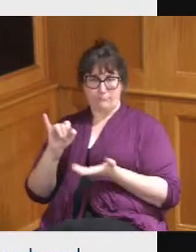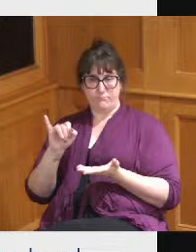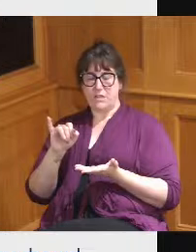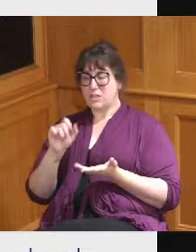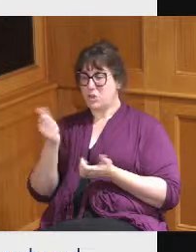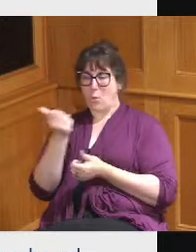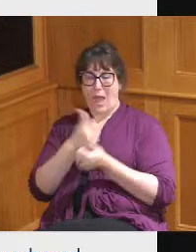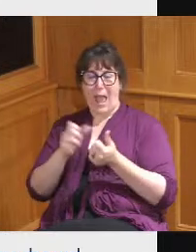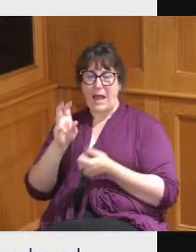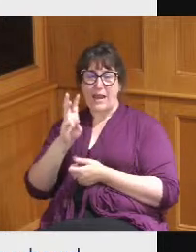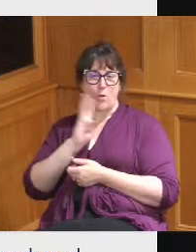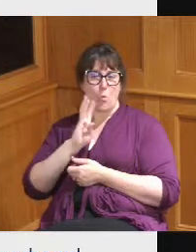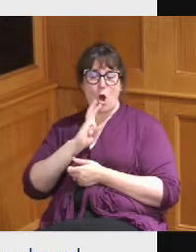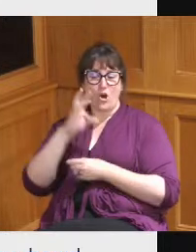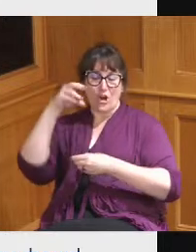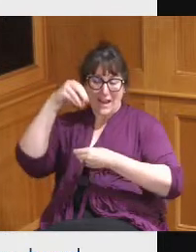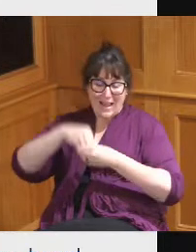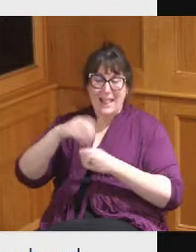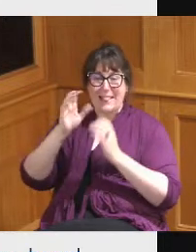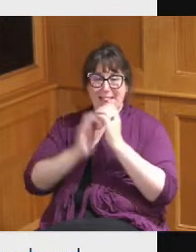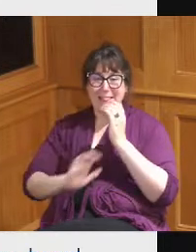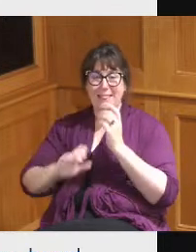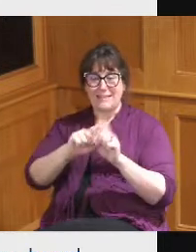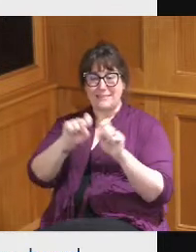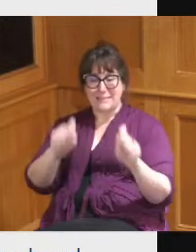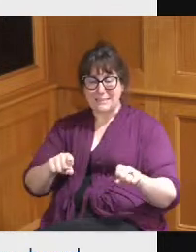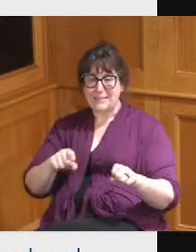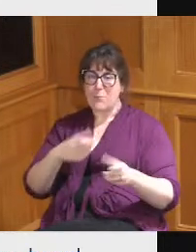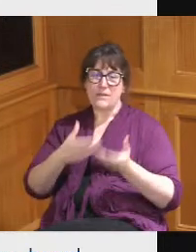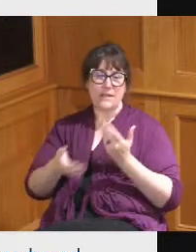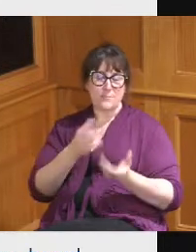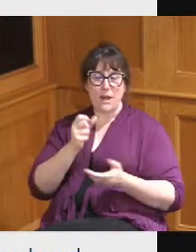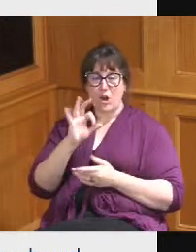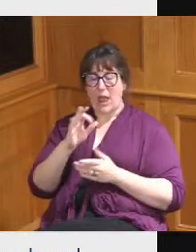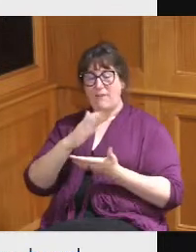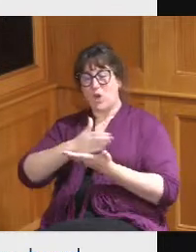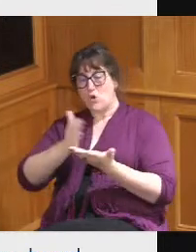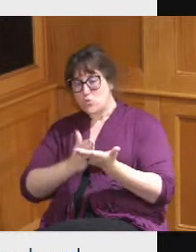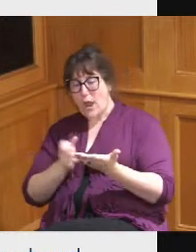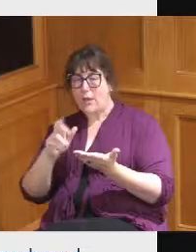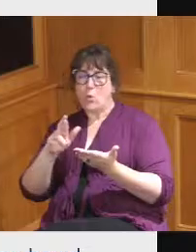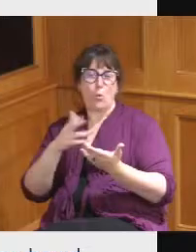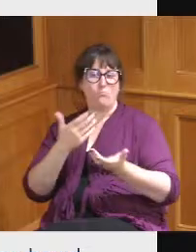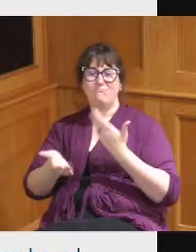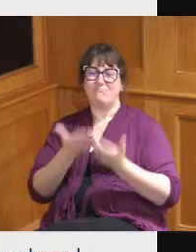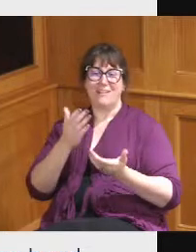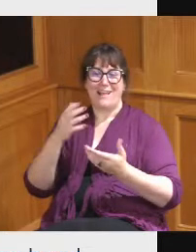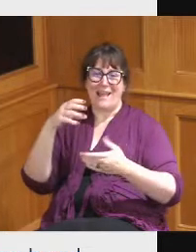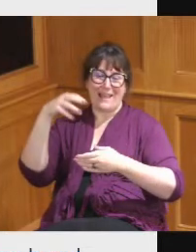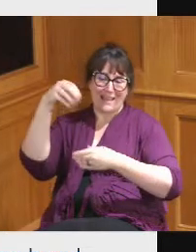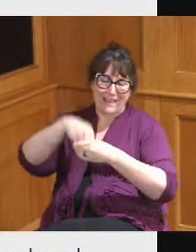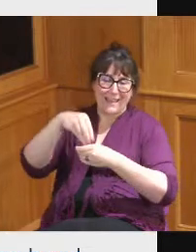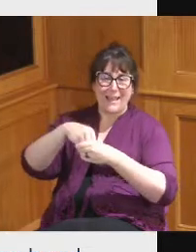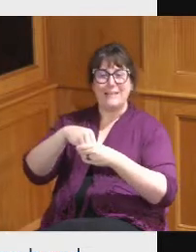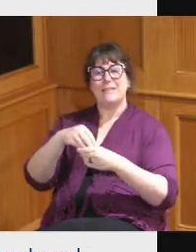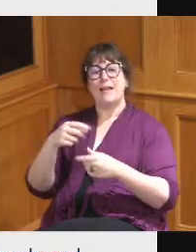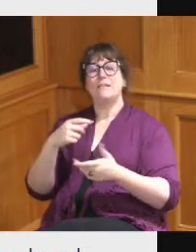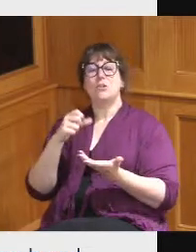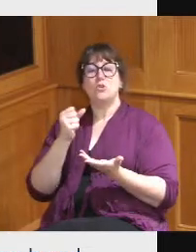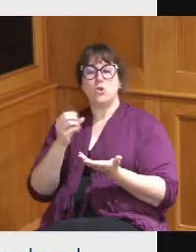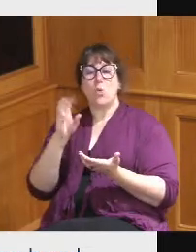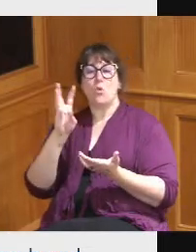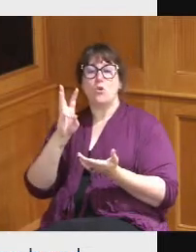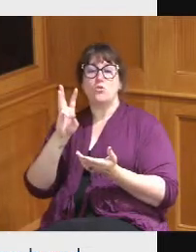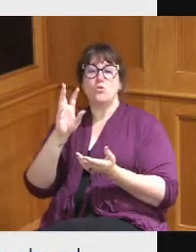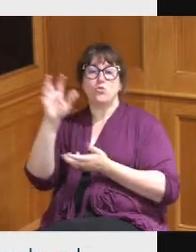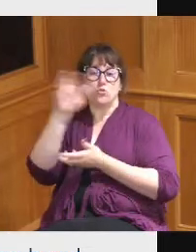system, either through groundwater or cracks in the system, or the actual combined sewer connections where stormwater is coming